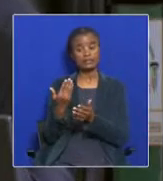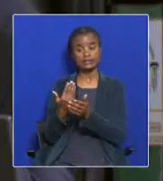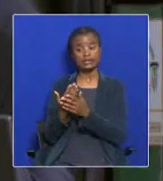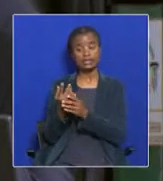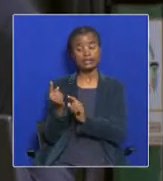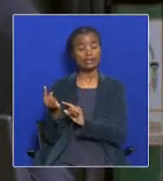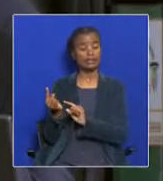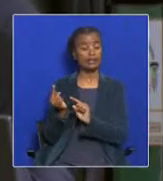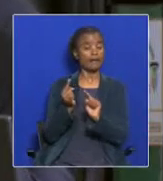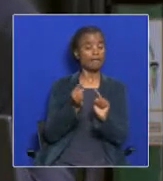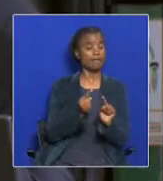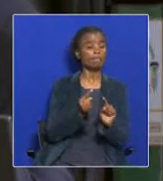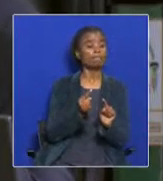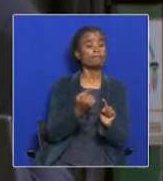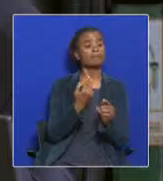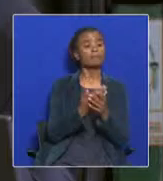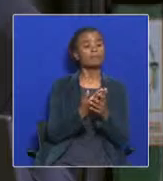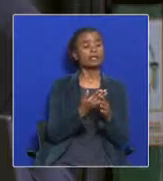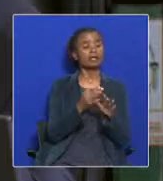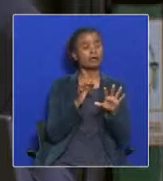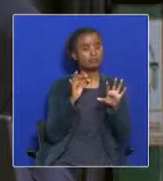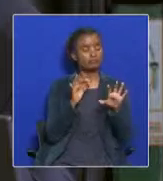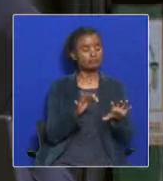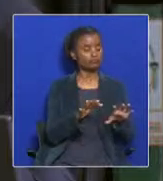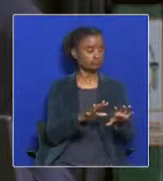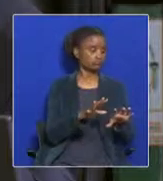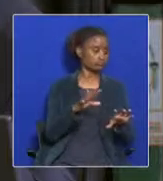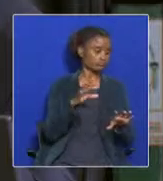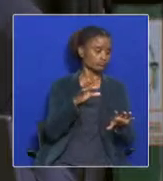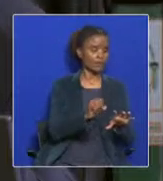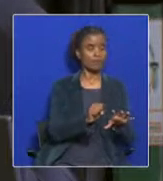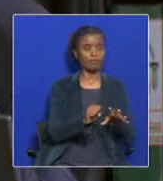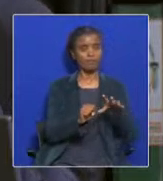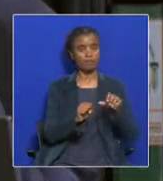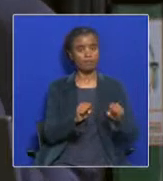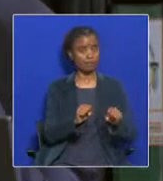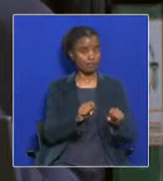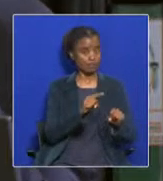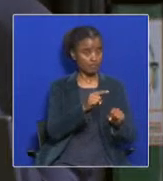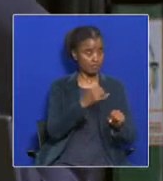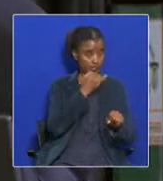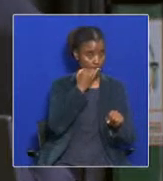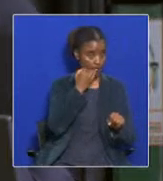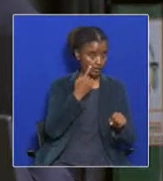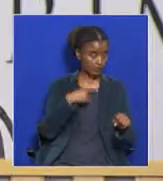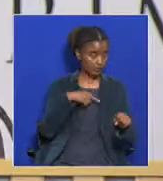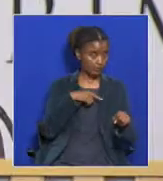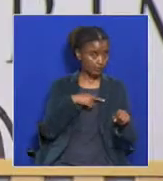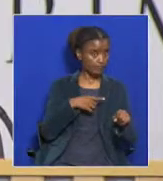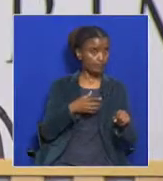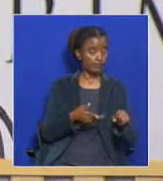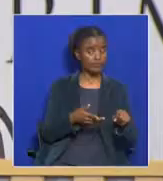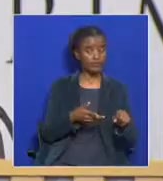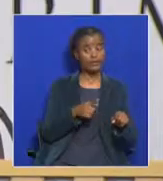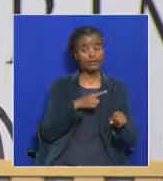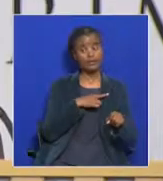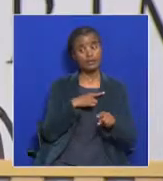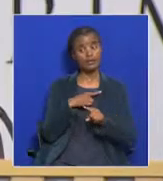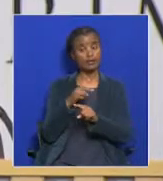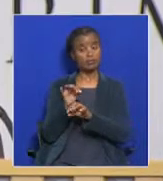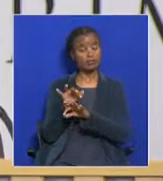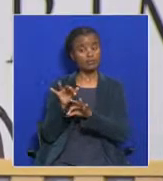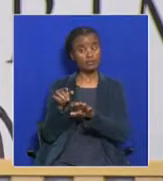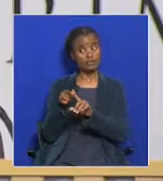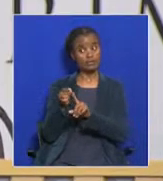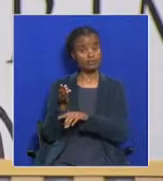forcibly take this suspected cocaine from us. Mere surprise. People from the township. up on the